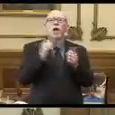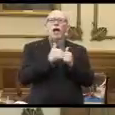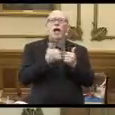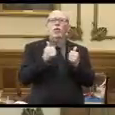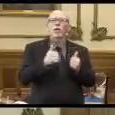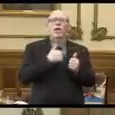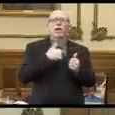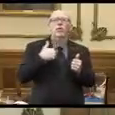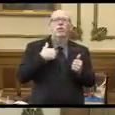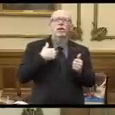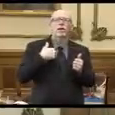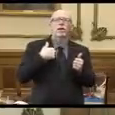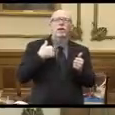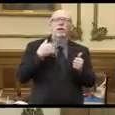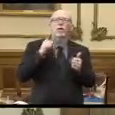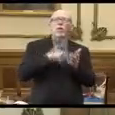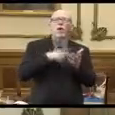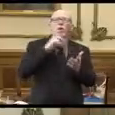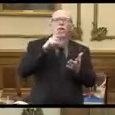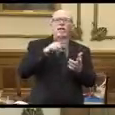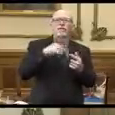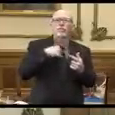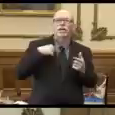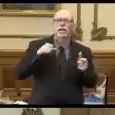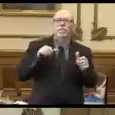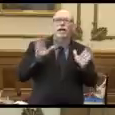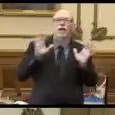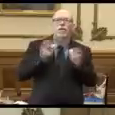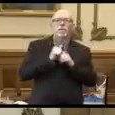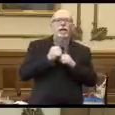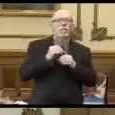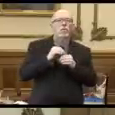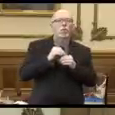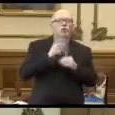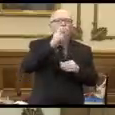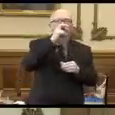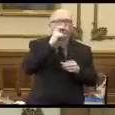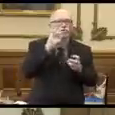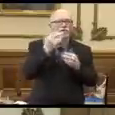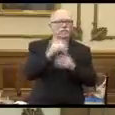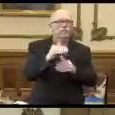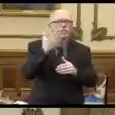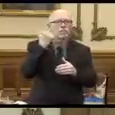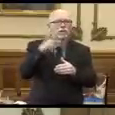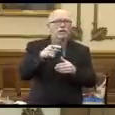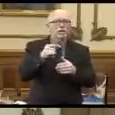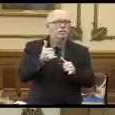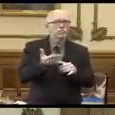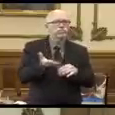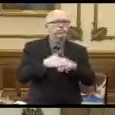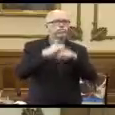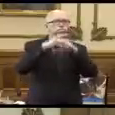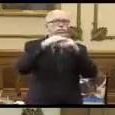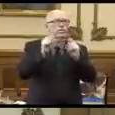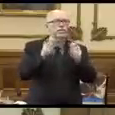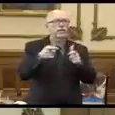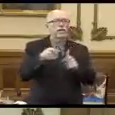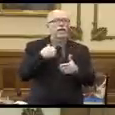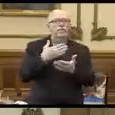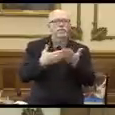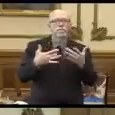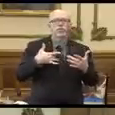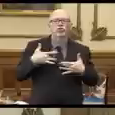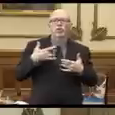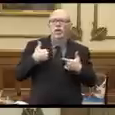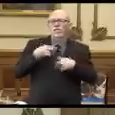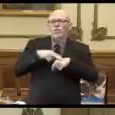off and make it more stringent? Since these are growing exponentially, there has been some concern. I,